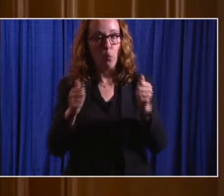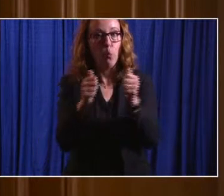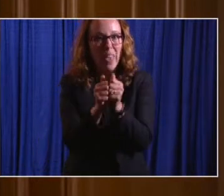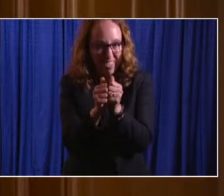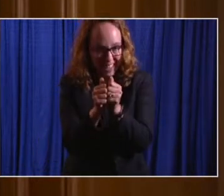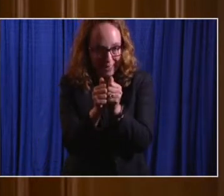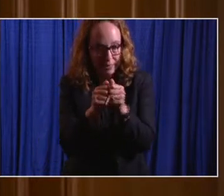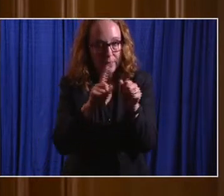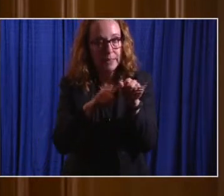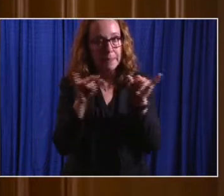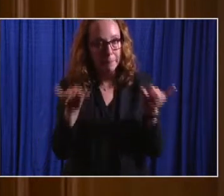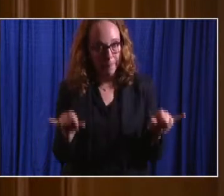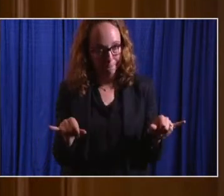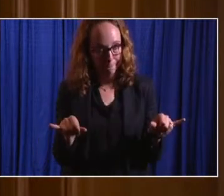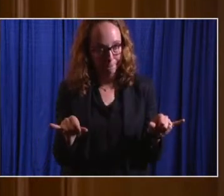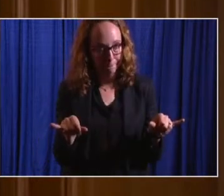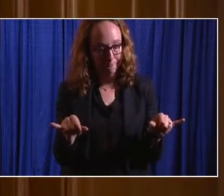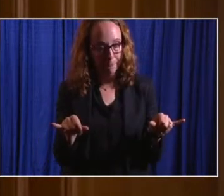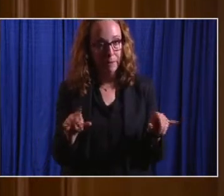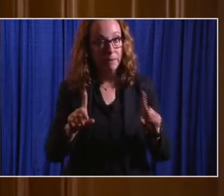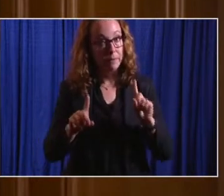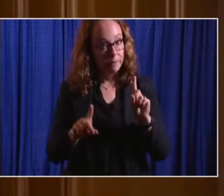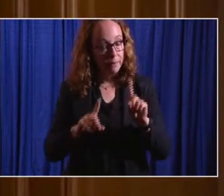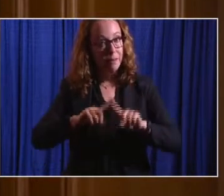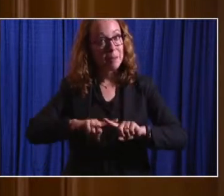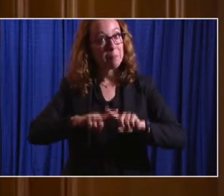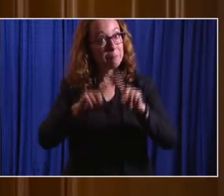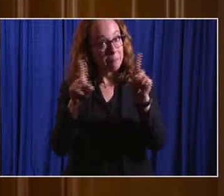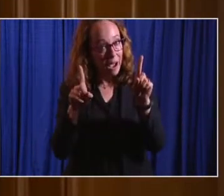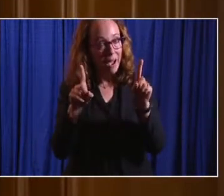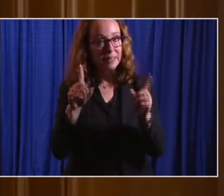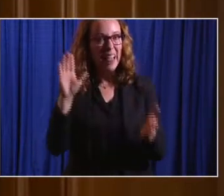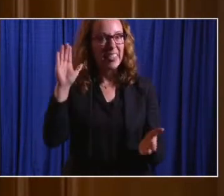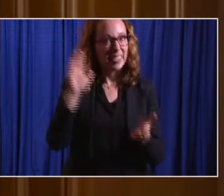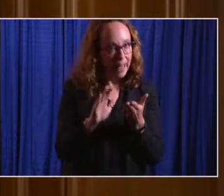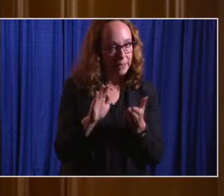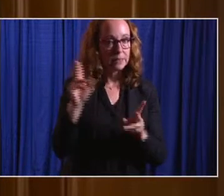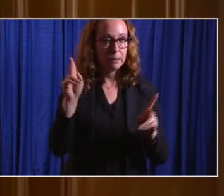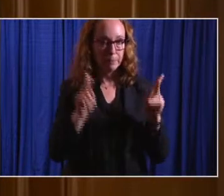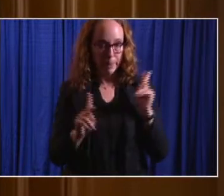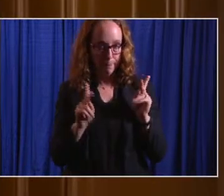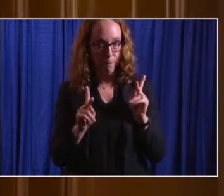And frankly, as governor of people